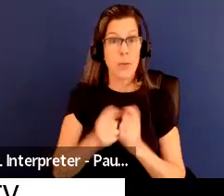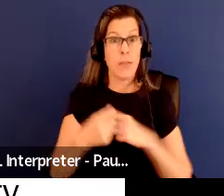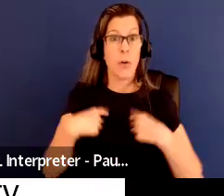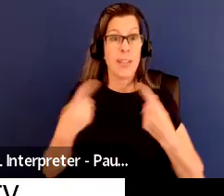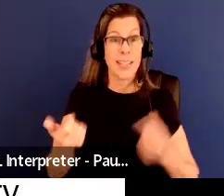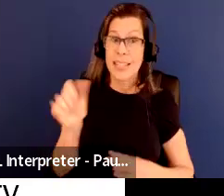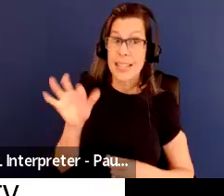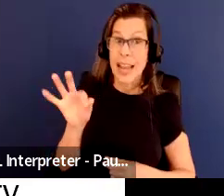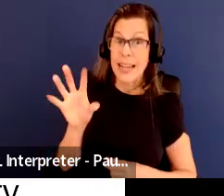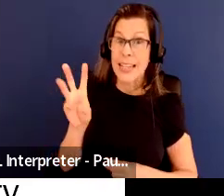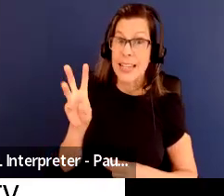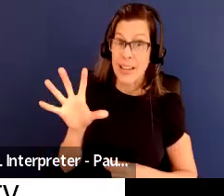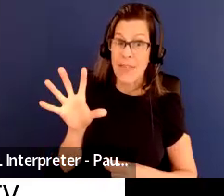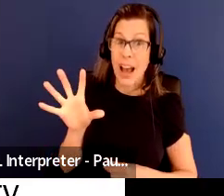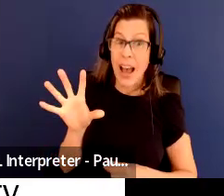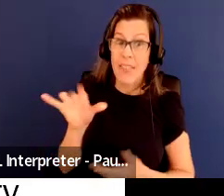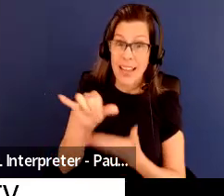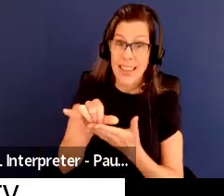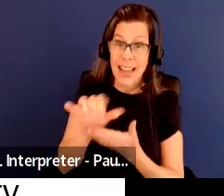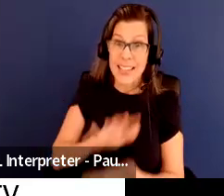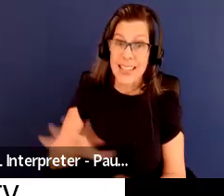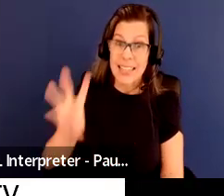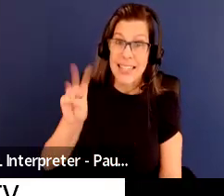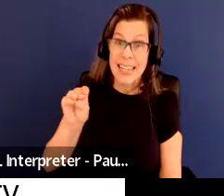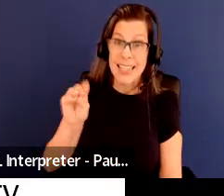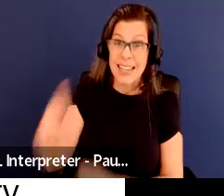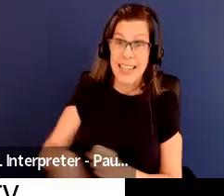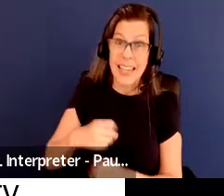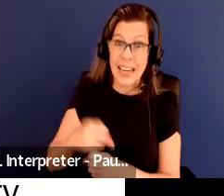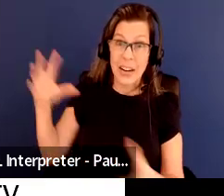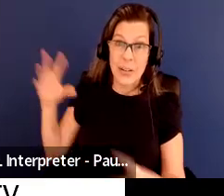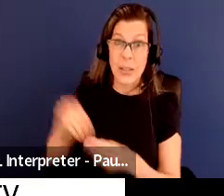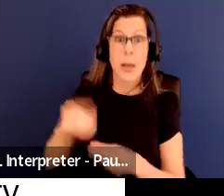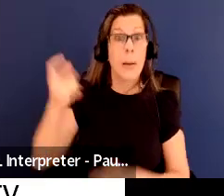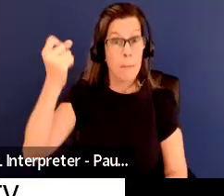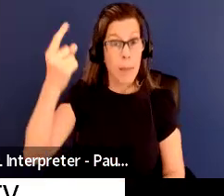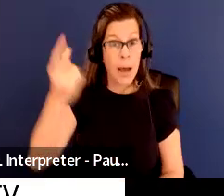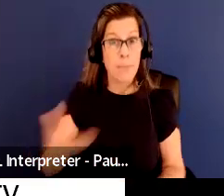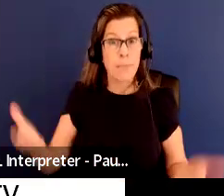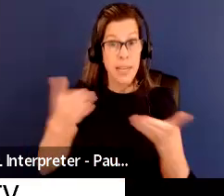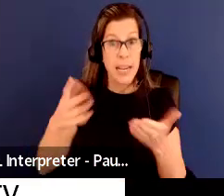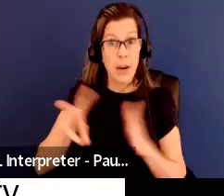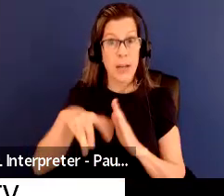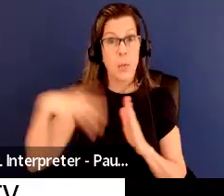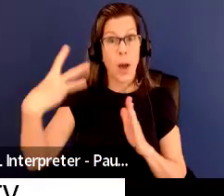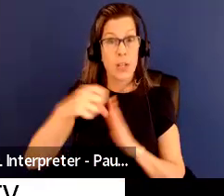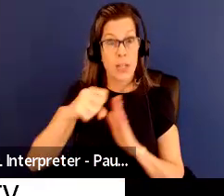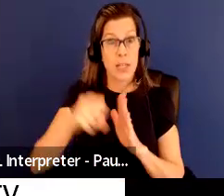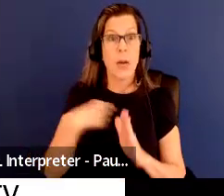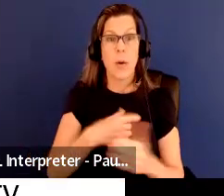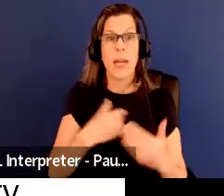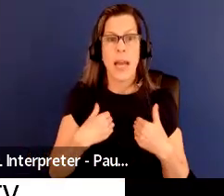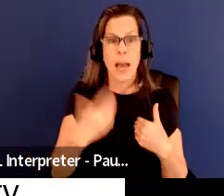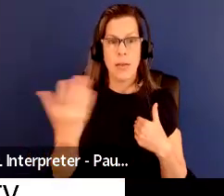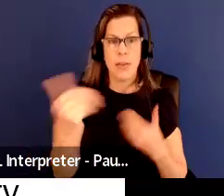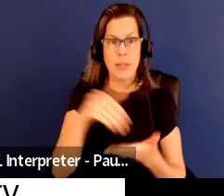1965. That's 60 years. Yet, Here in the state of Washington, we have 15